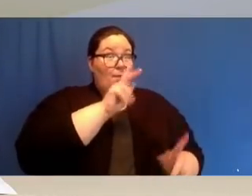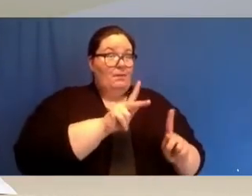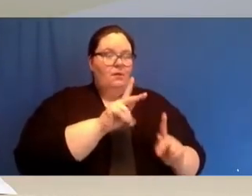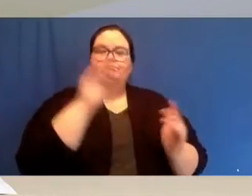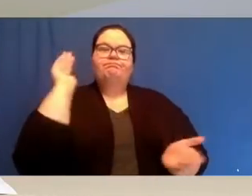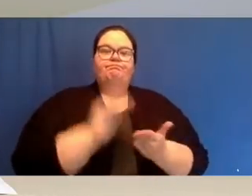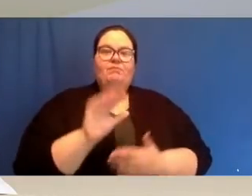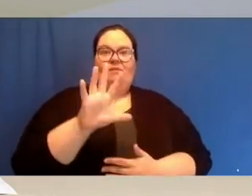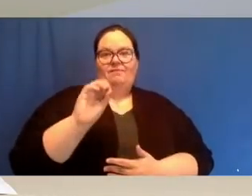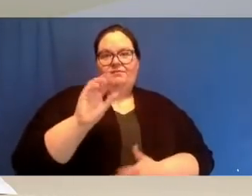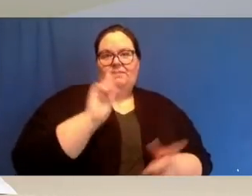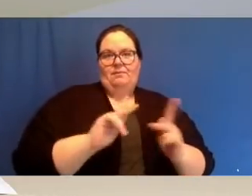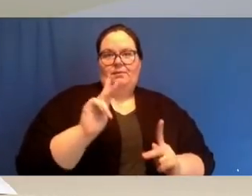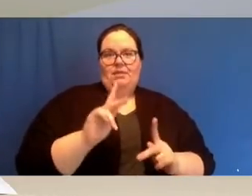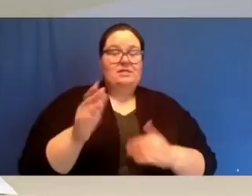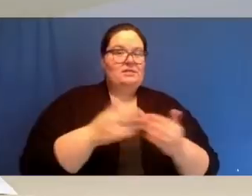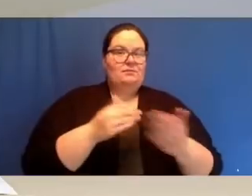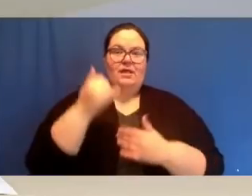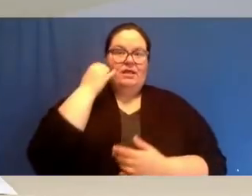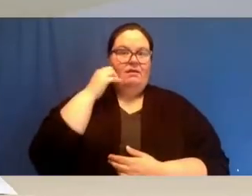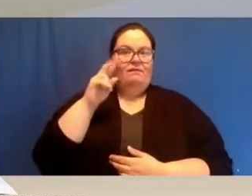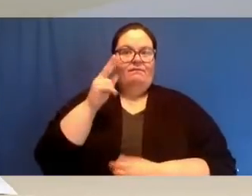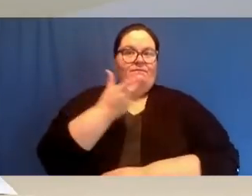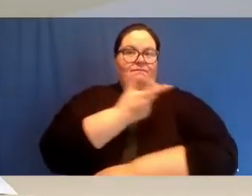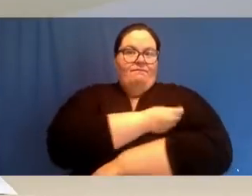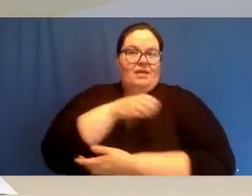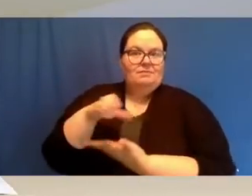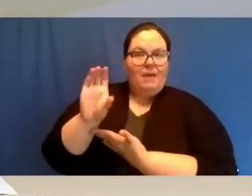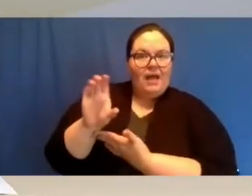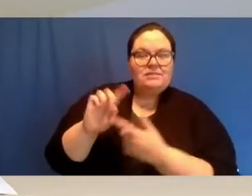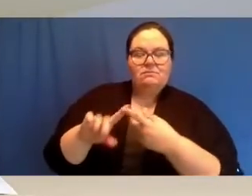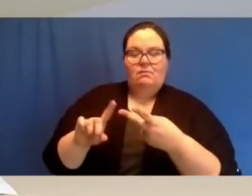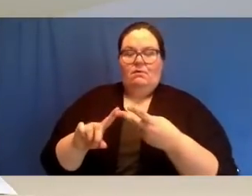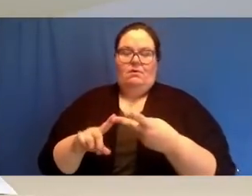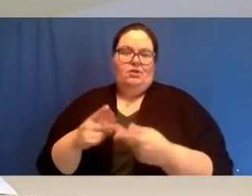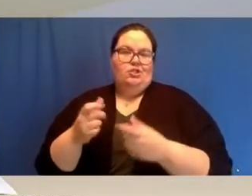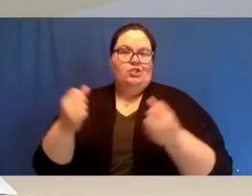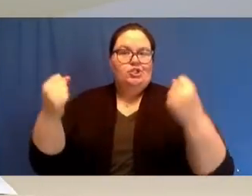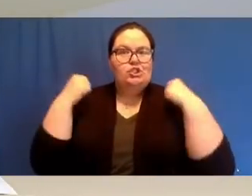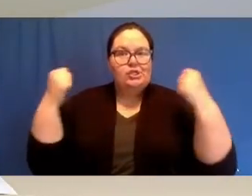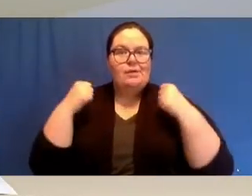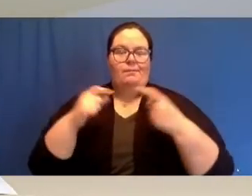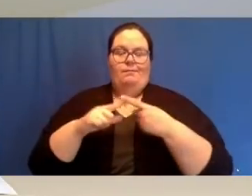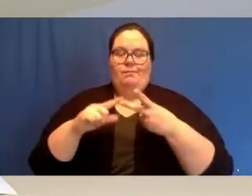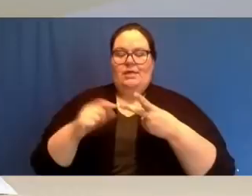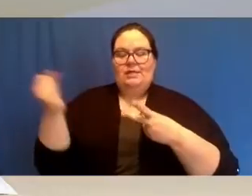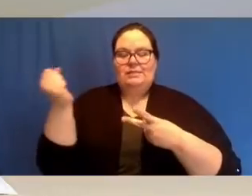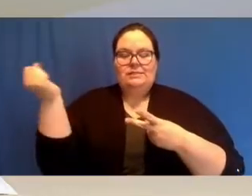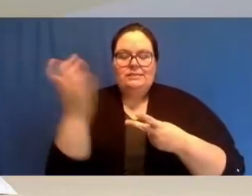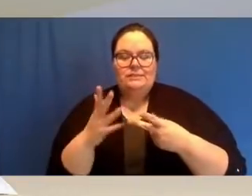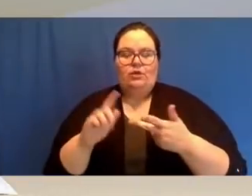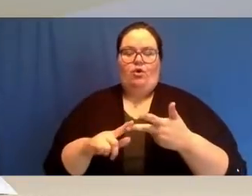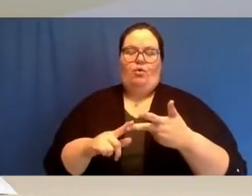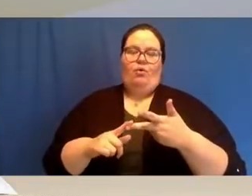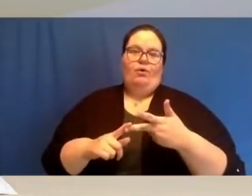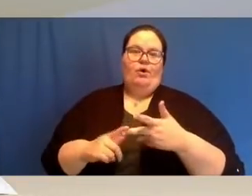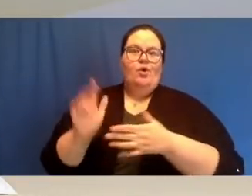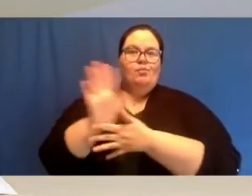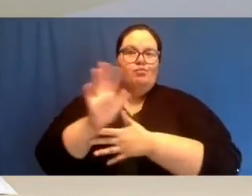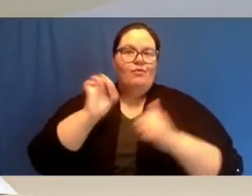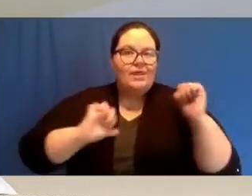and VaxPass events, including theaters, gyms, community gatherings, casinos, etc. Public venues